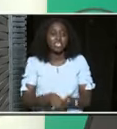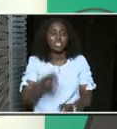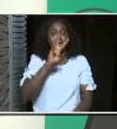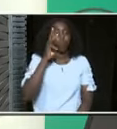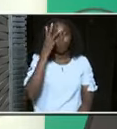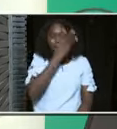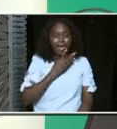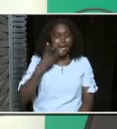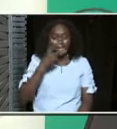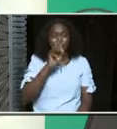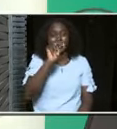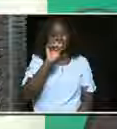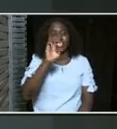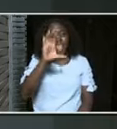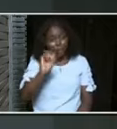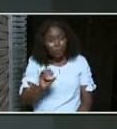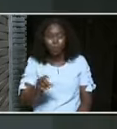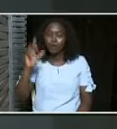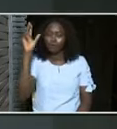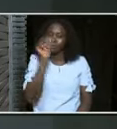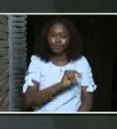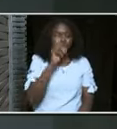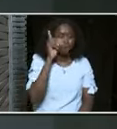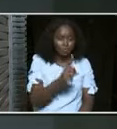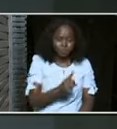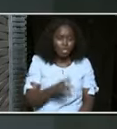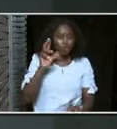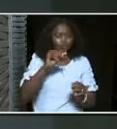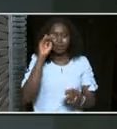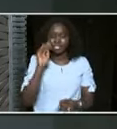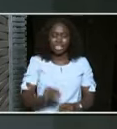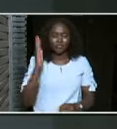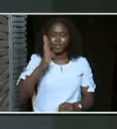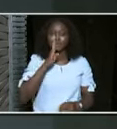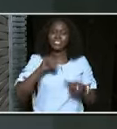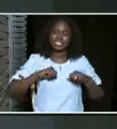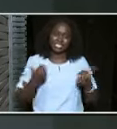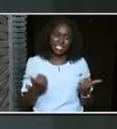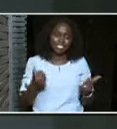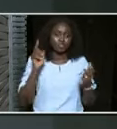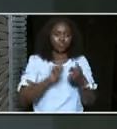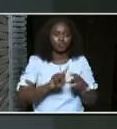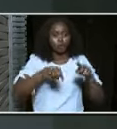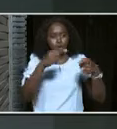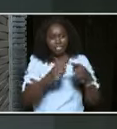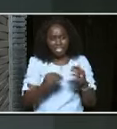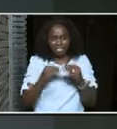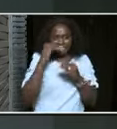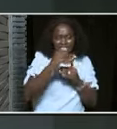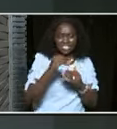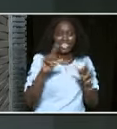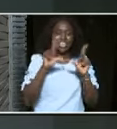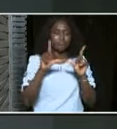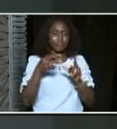NECO, nobody, no child will be denied going to the next level of